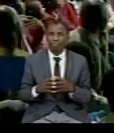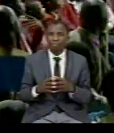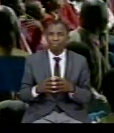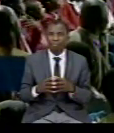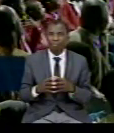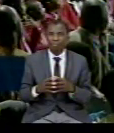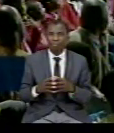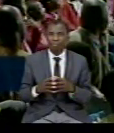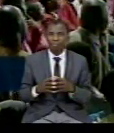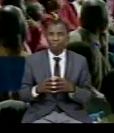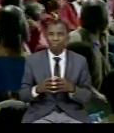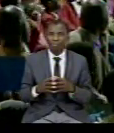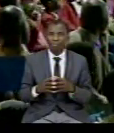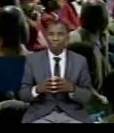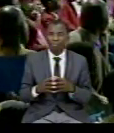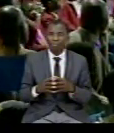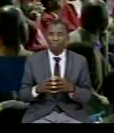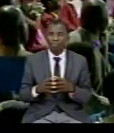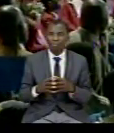Let's listen to the first testifier.